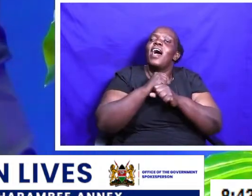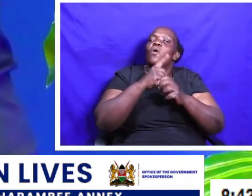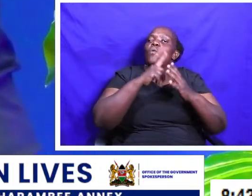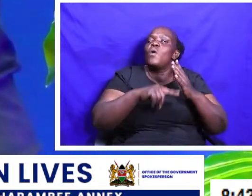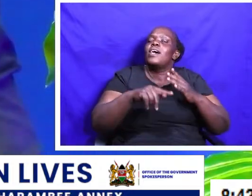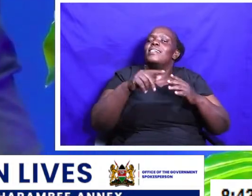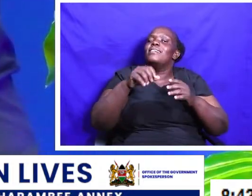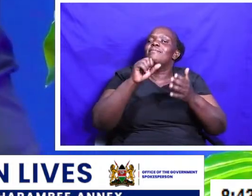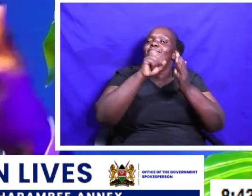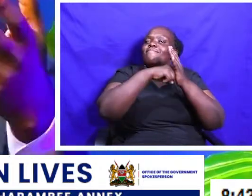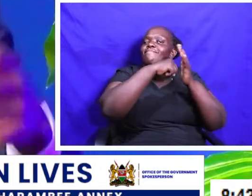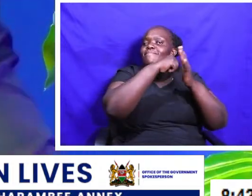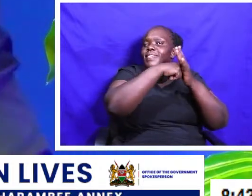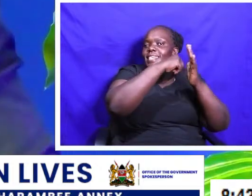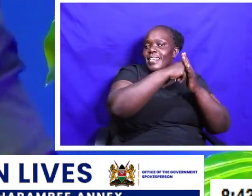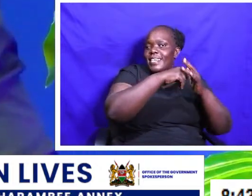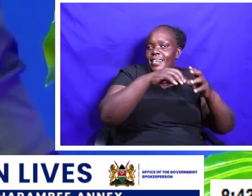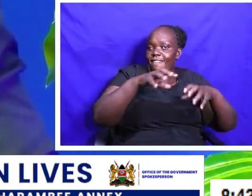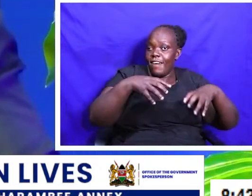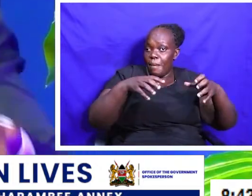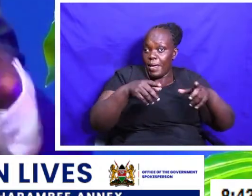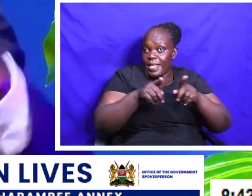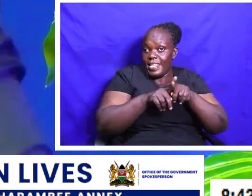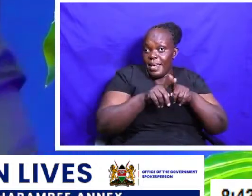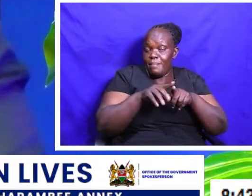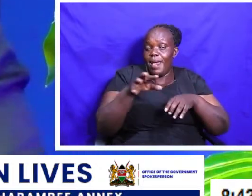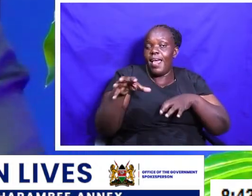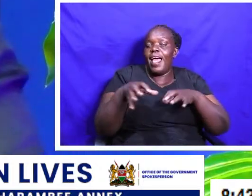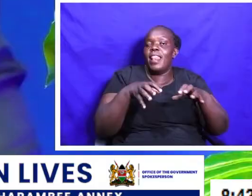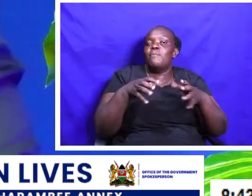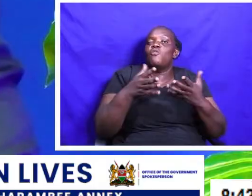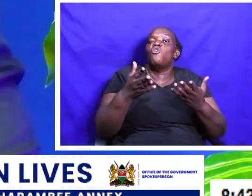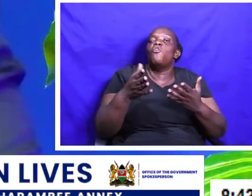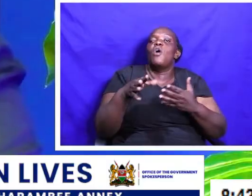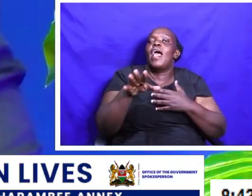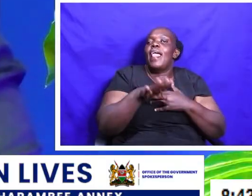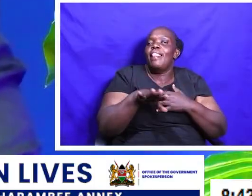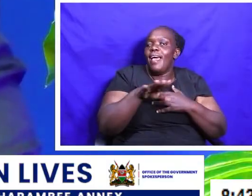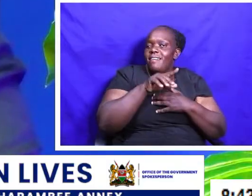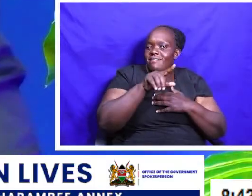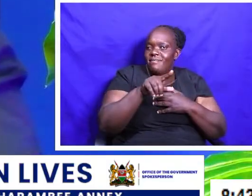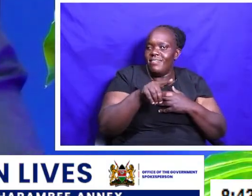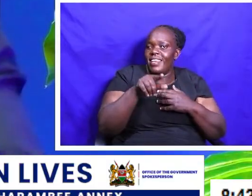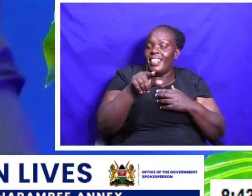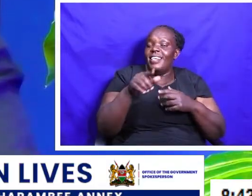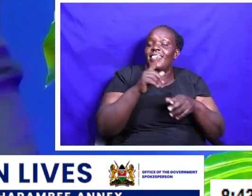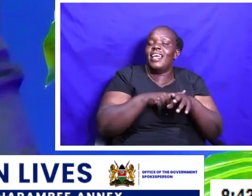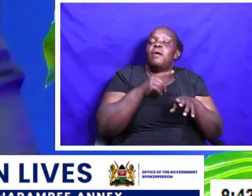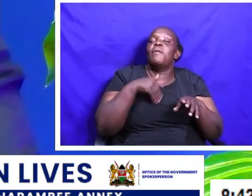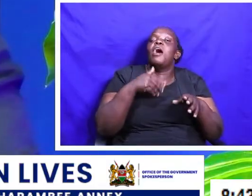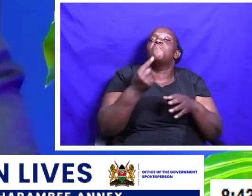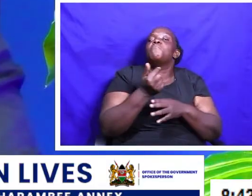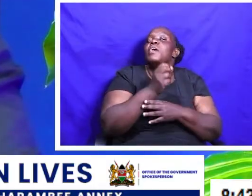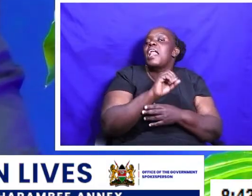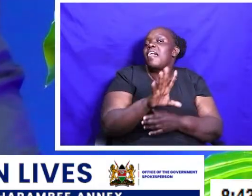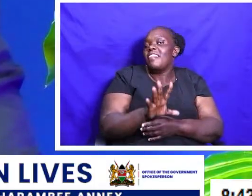actually does pig farming or some sort of animal husbandry. Okay. And hiyo wakati hatukuwa na pesa.